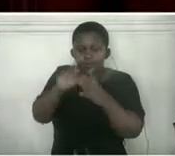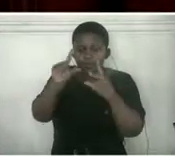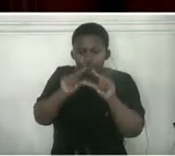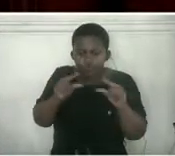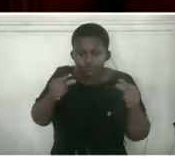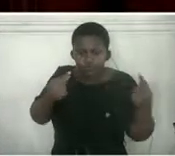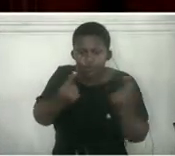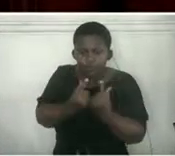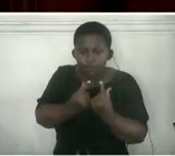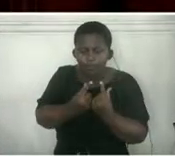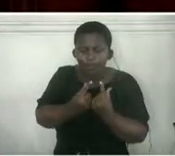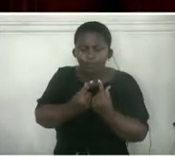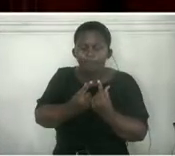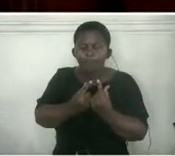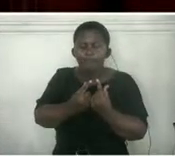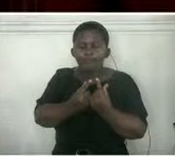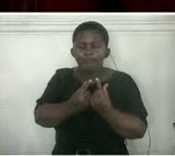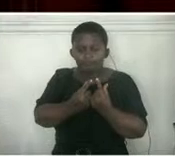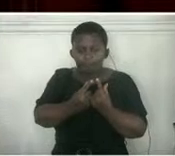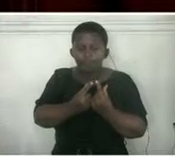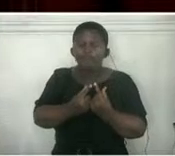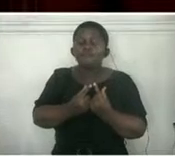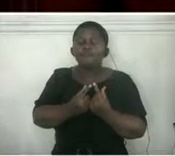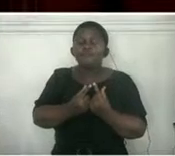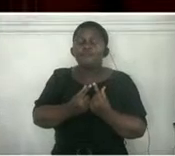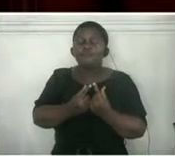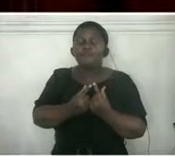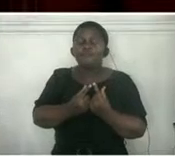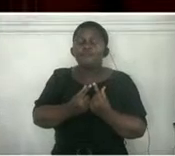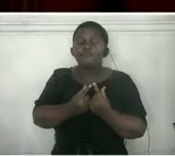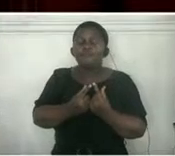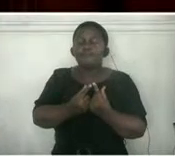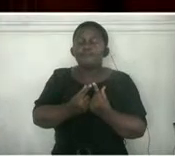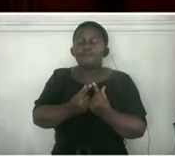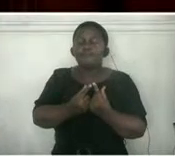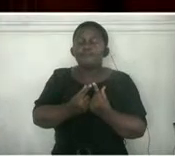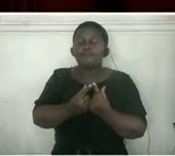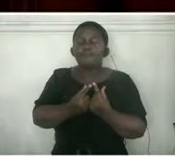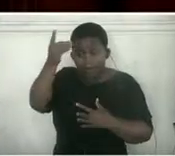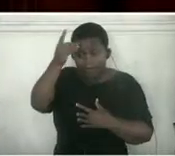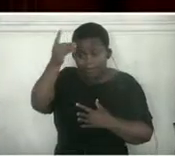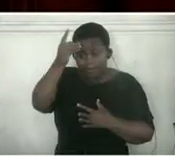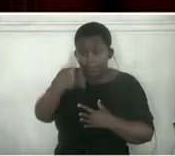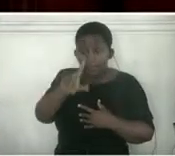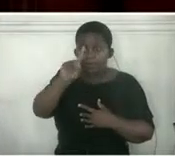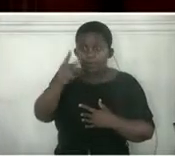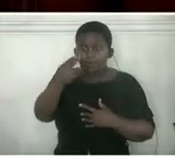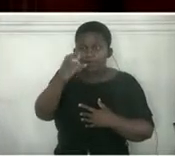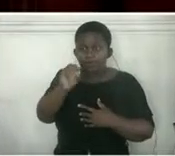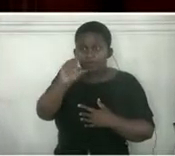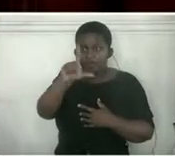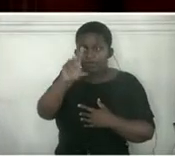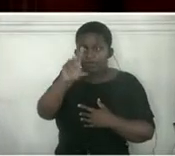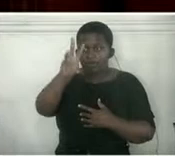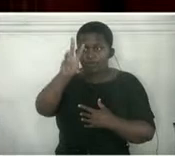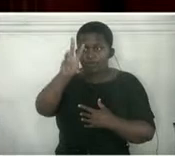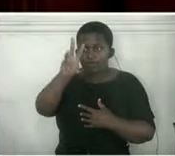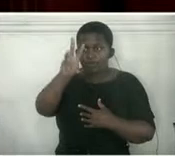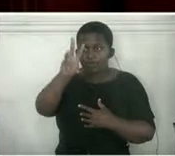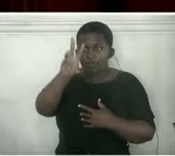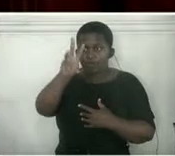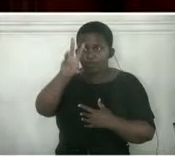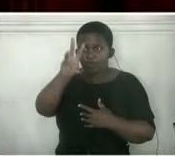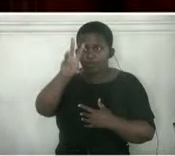We congratulate the Istatamia musical group from Durban, the Kolwa brothers, led by Derek